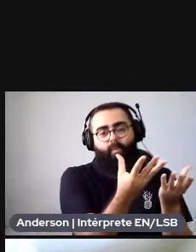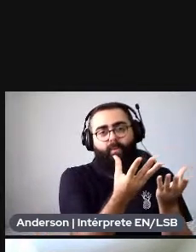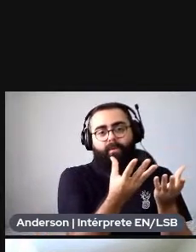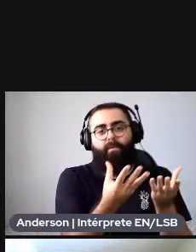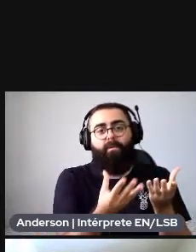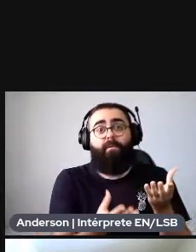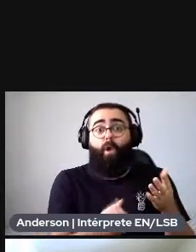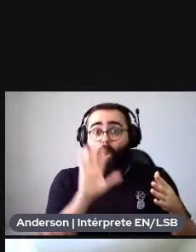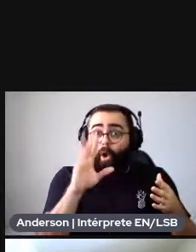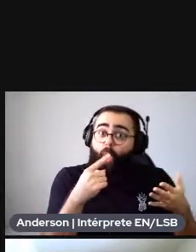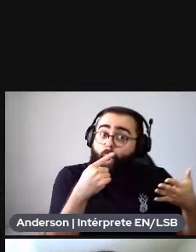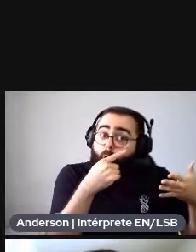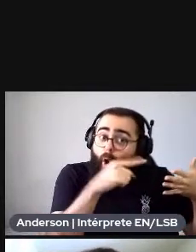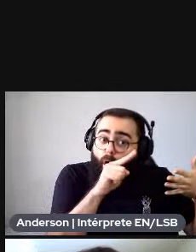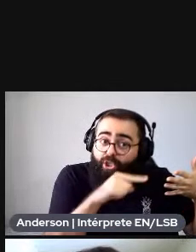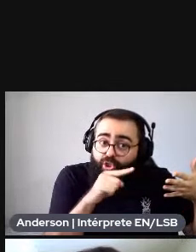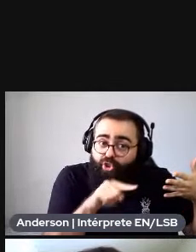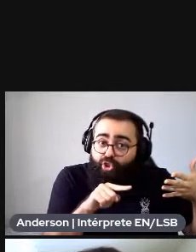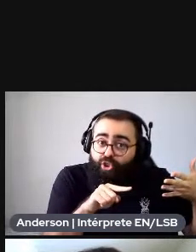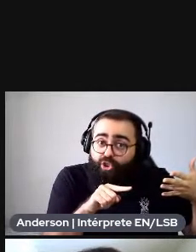Corregir is